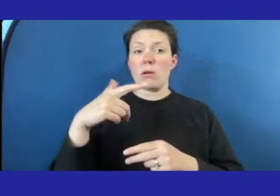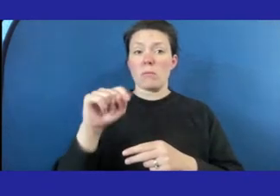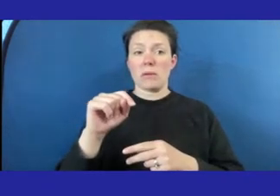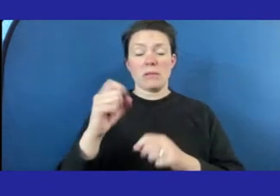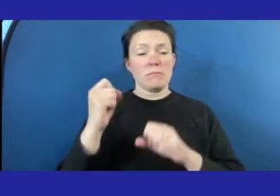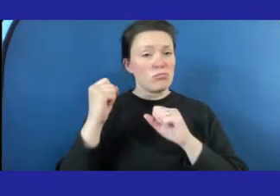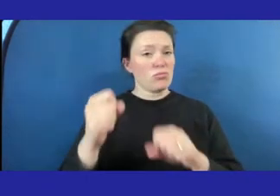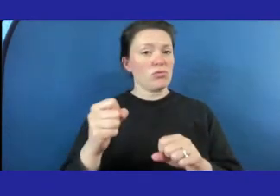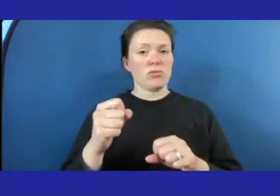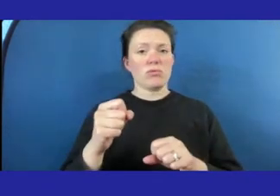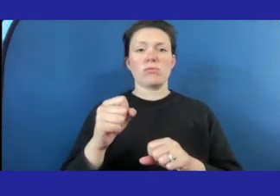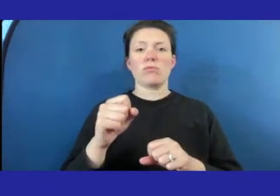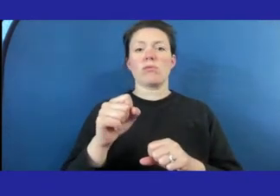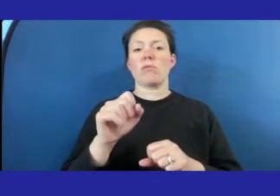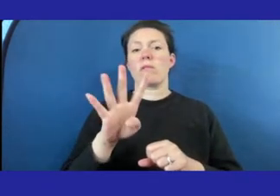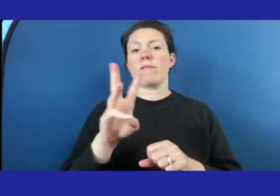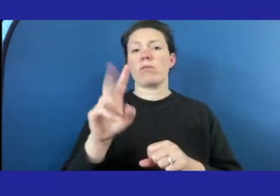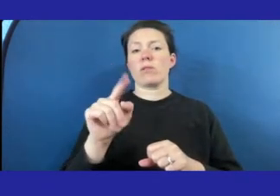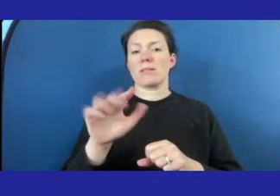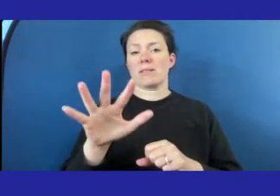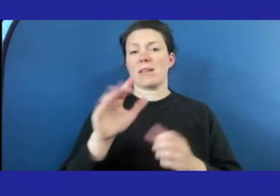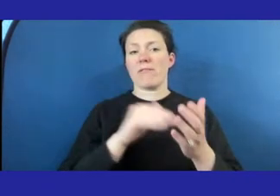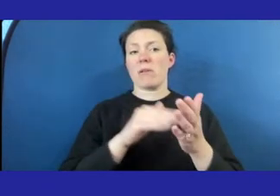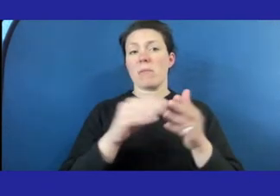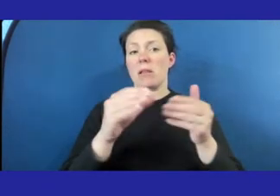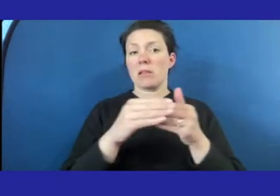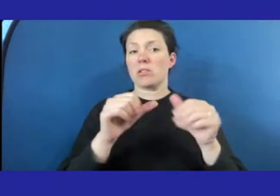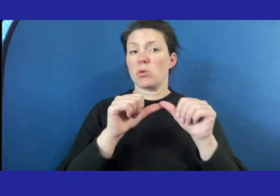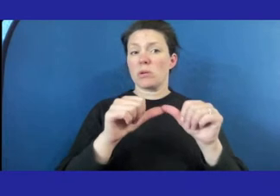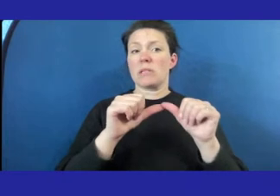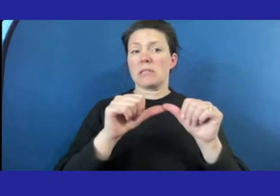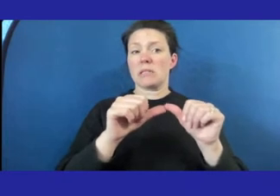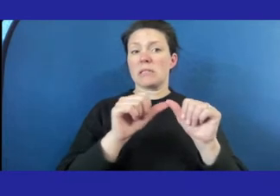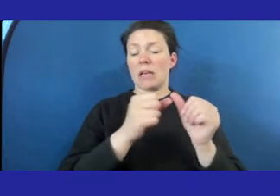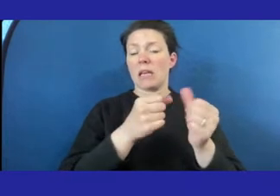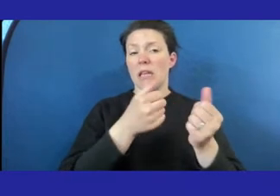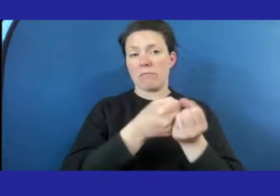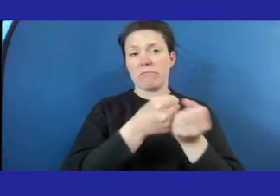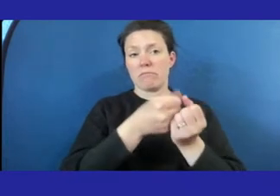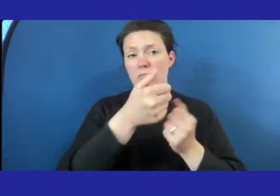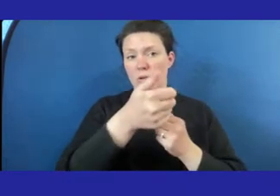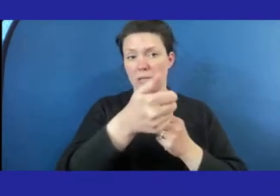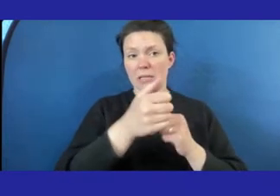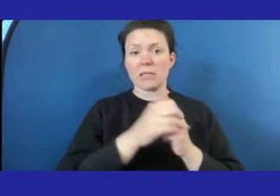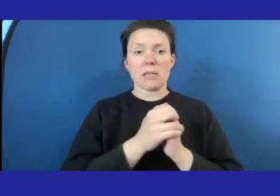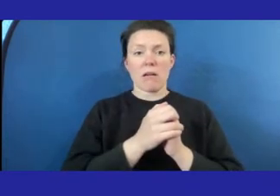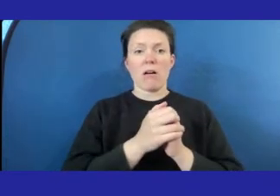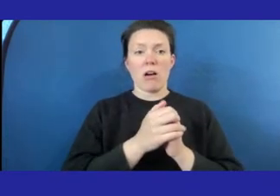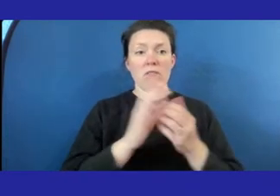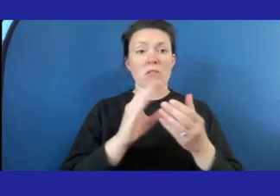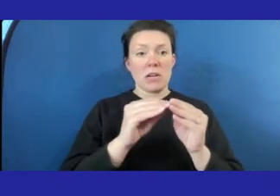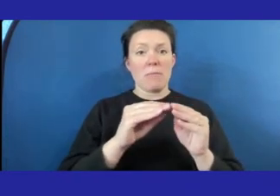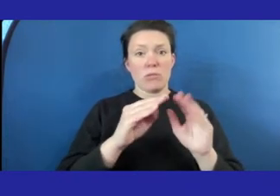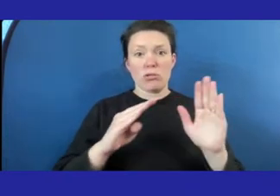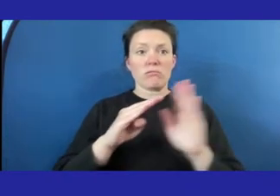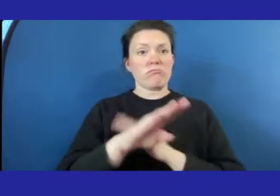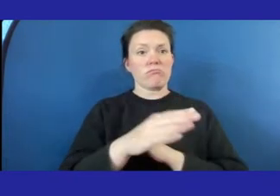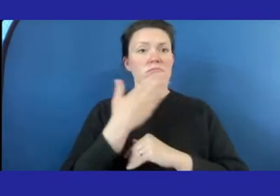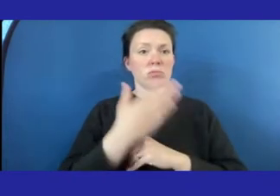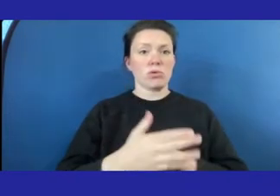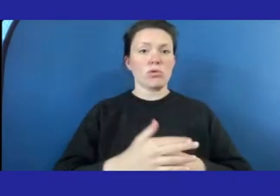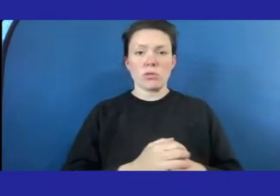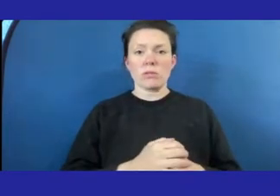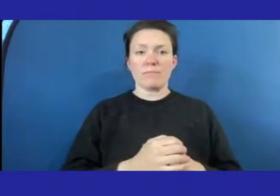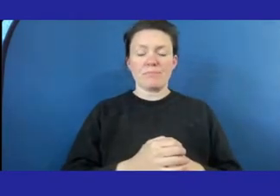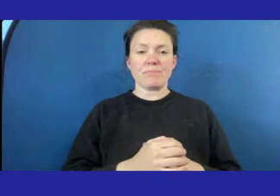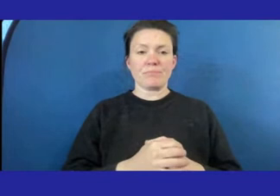year, $46.5 million. So it's, sustaining itself. Volumes, right, are back. Inpatient back